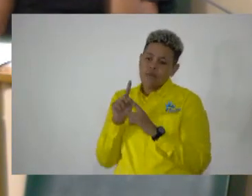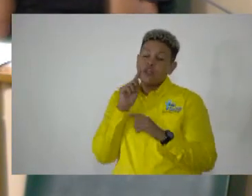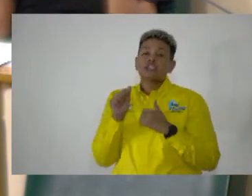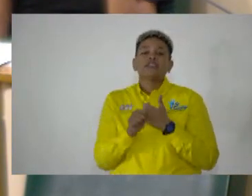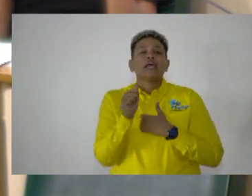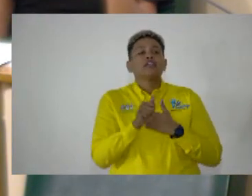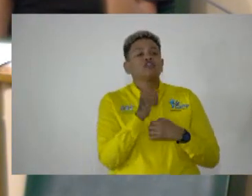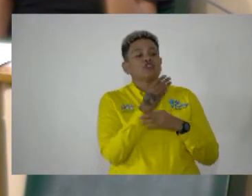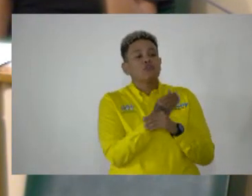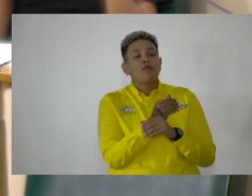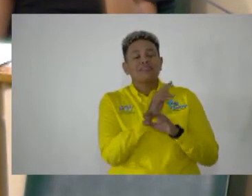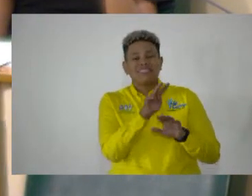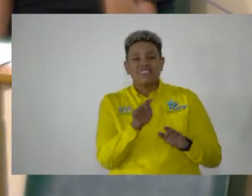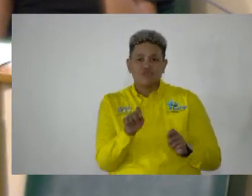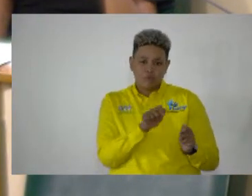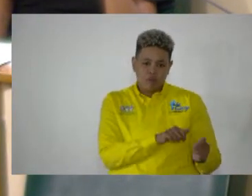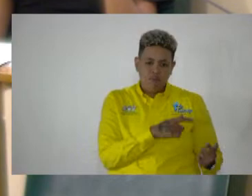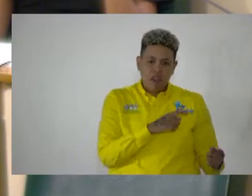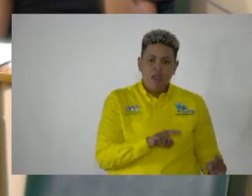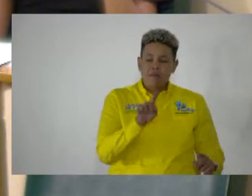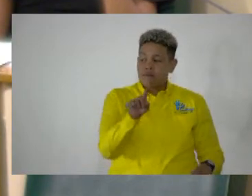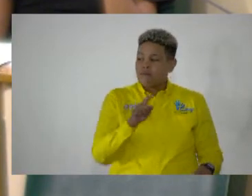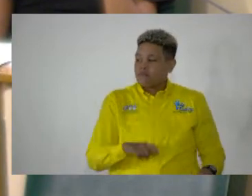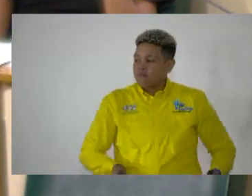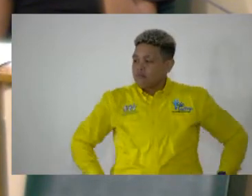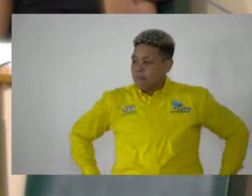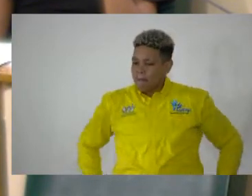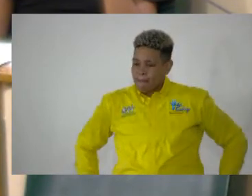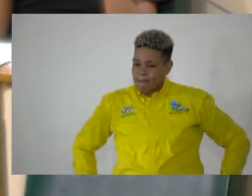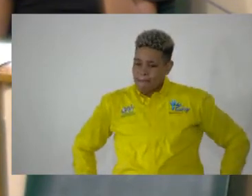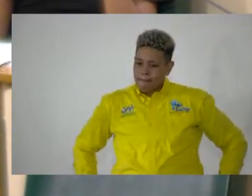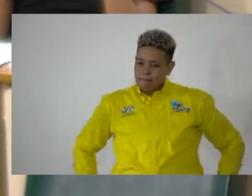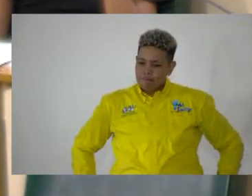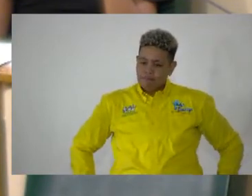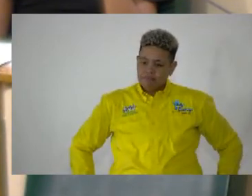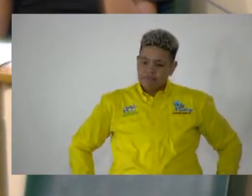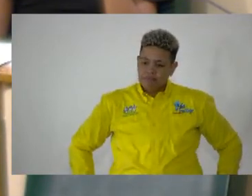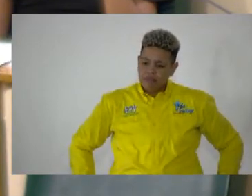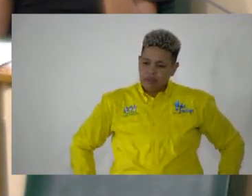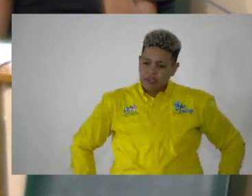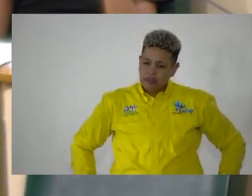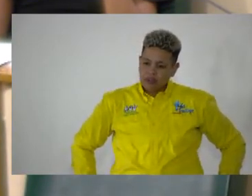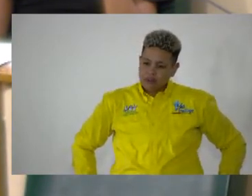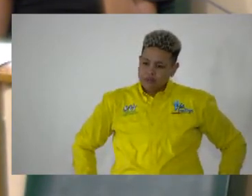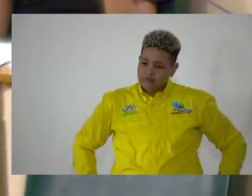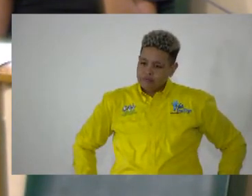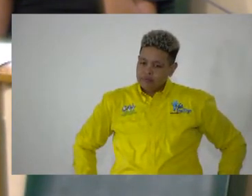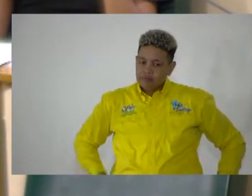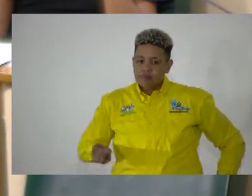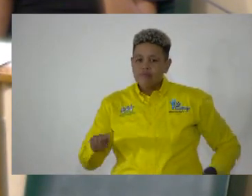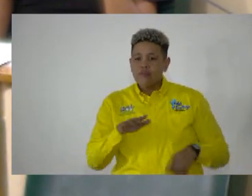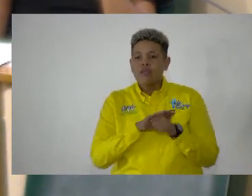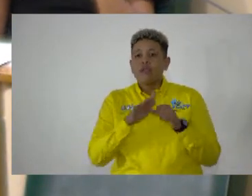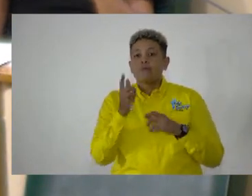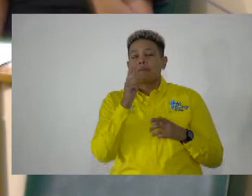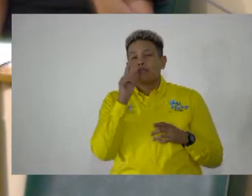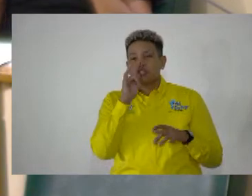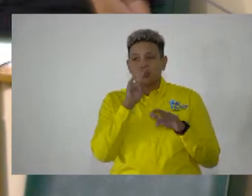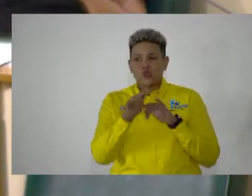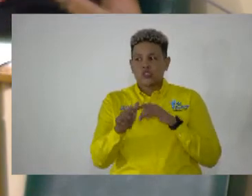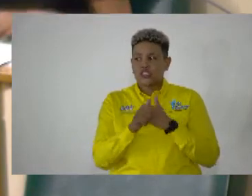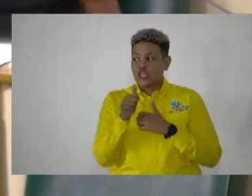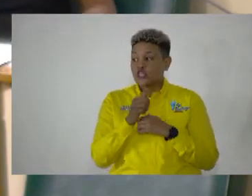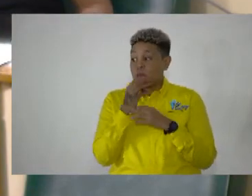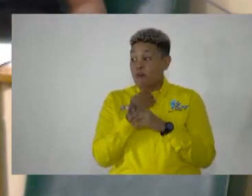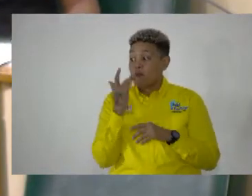dangerous properties. this area might be a little tricky because